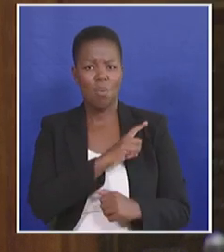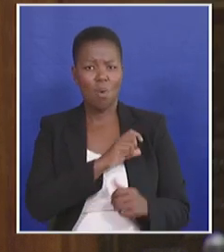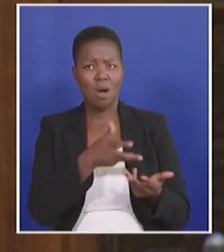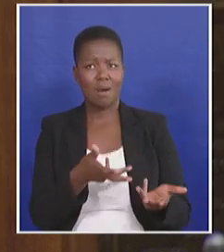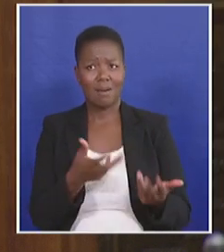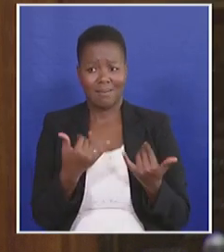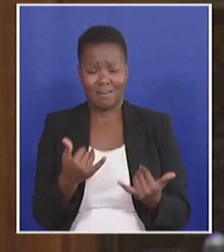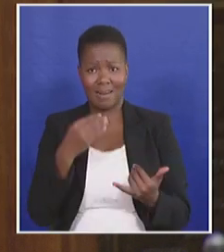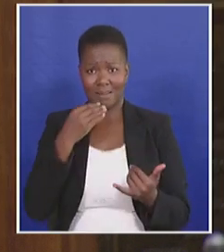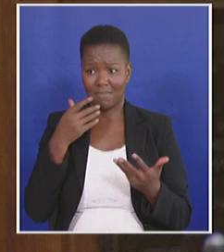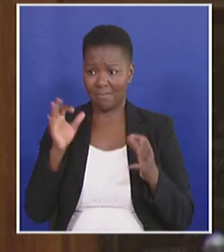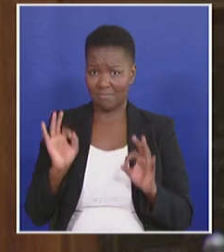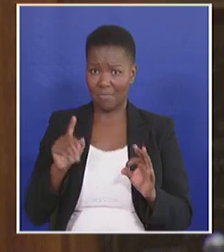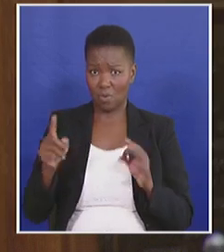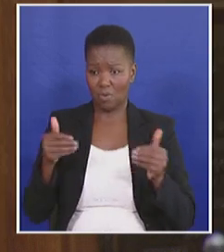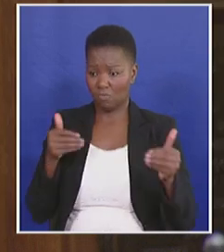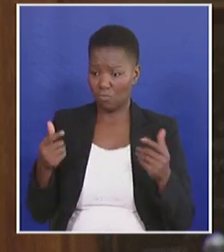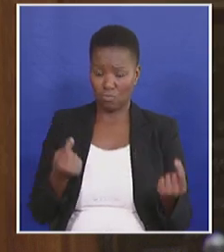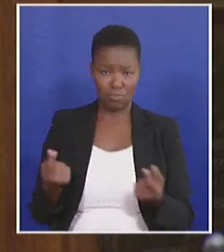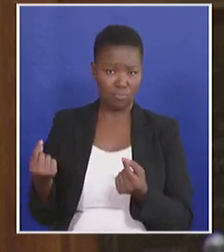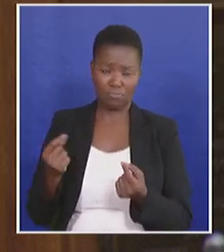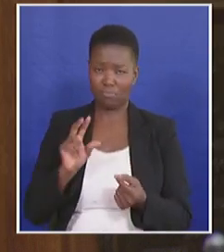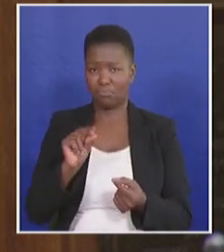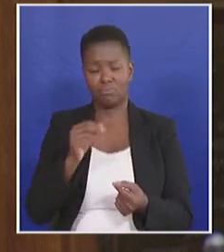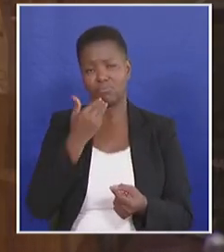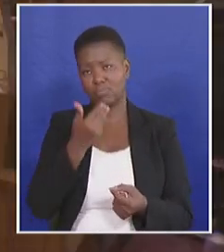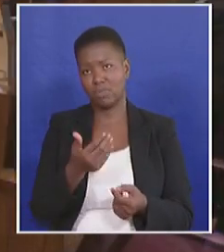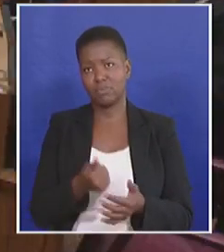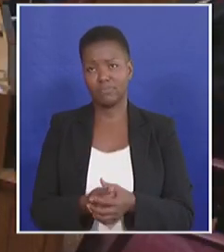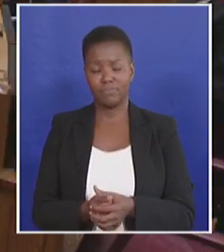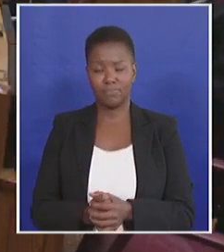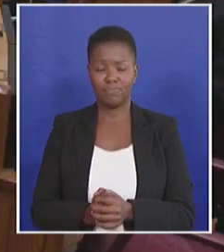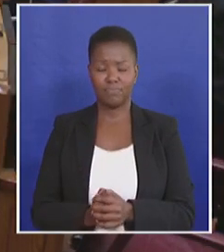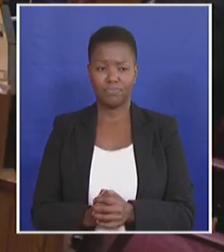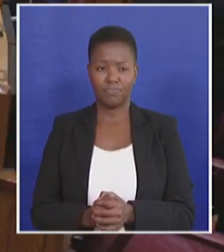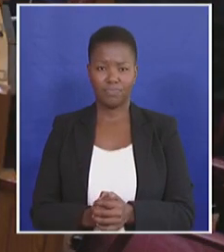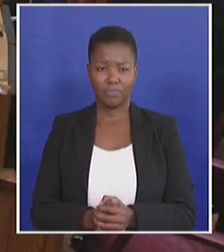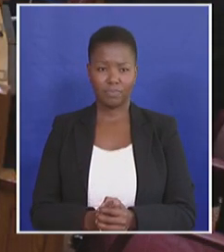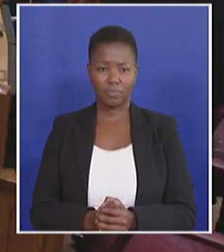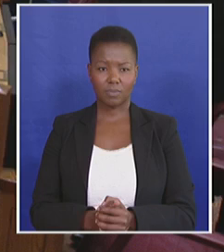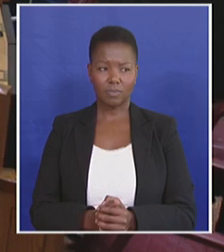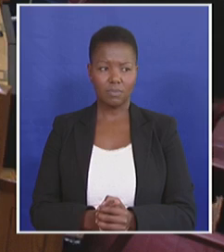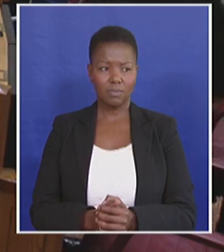is not ridding the SAPS of discredited leaders. Thank you. Honourable Minister.